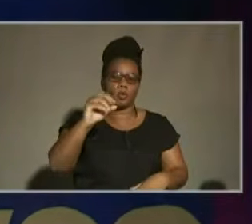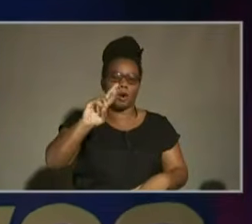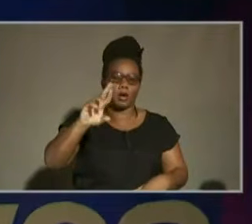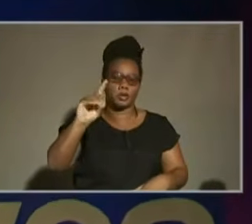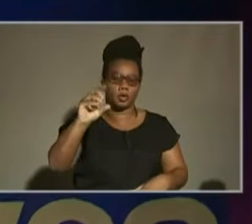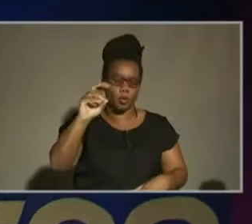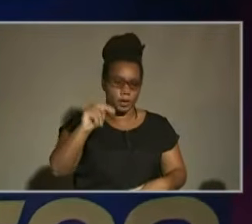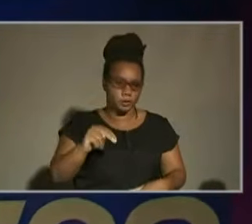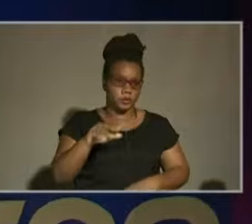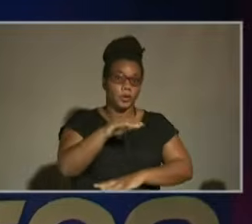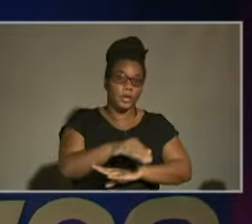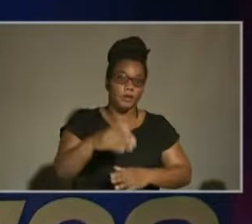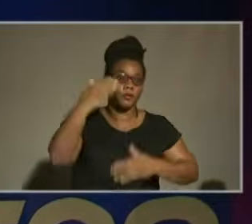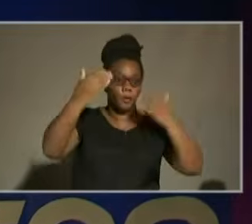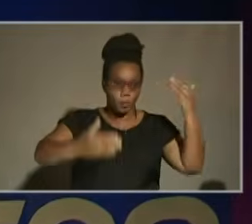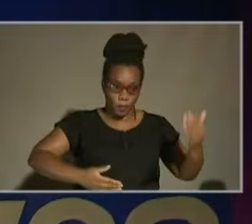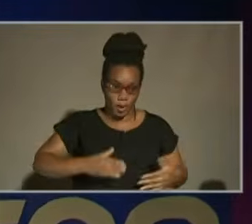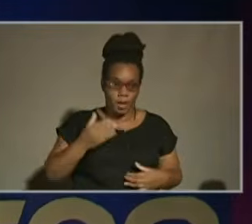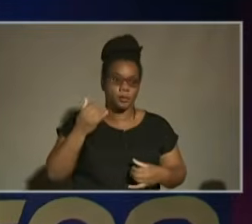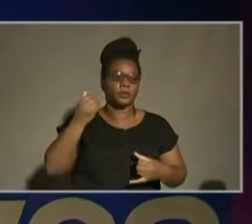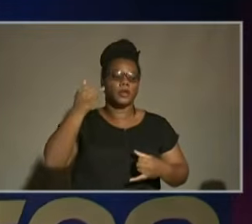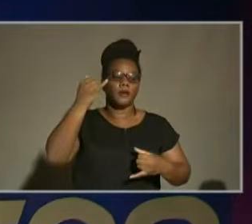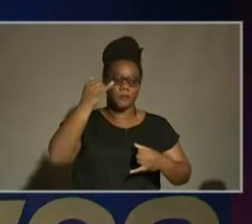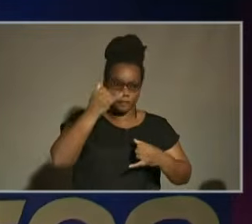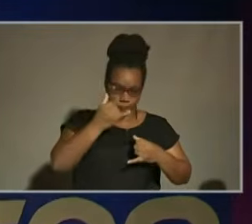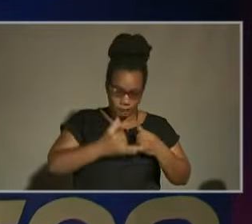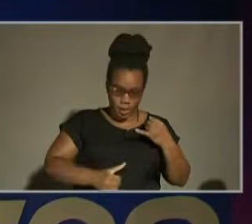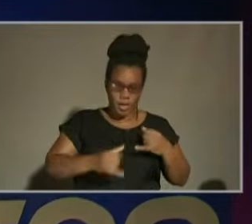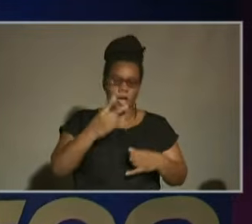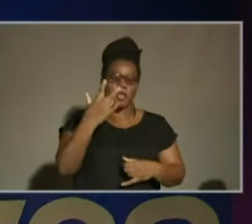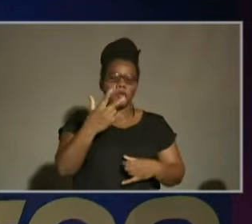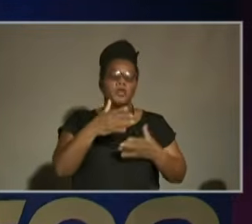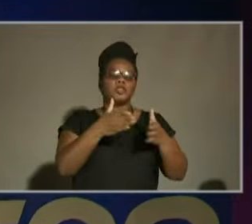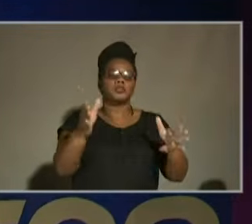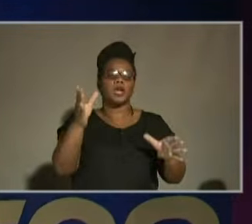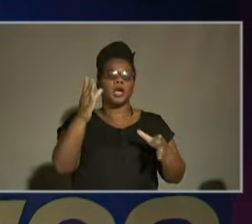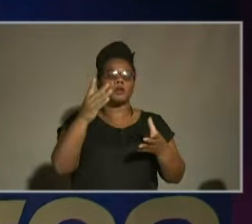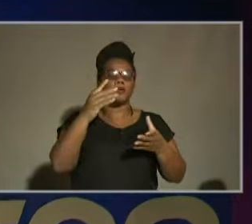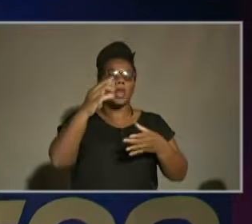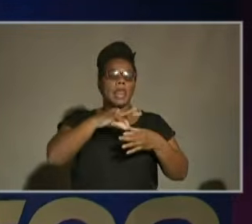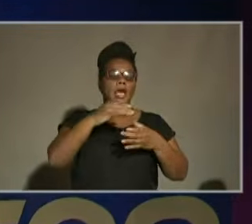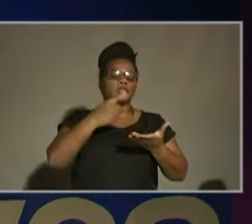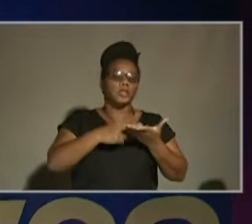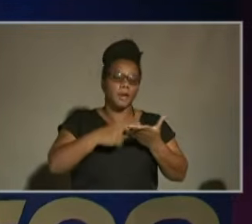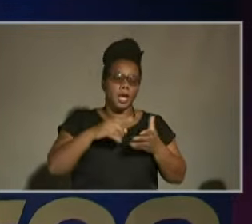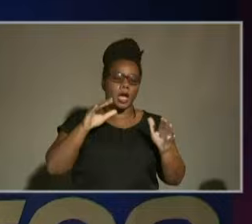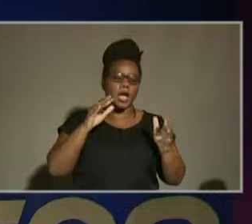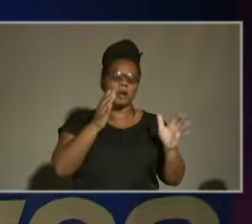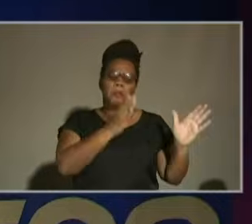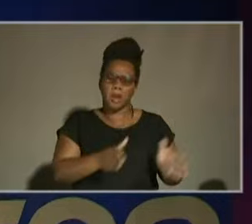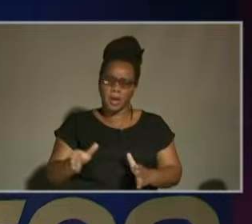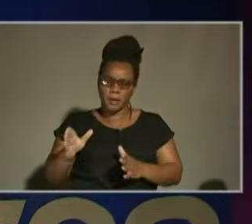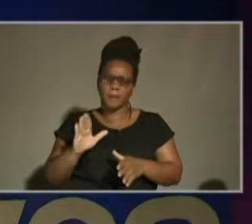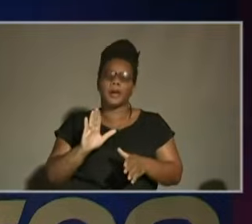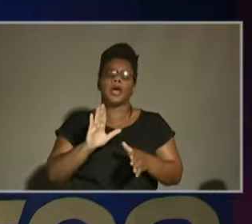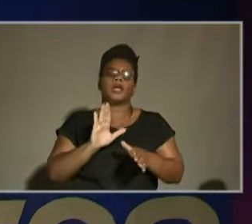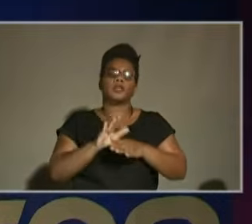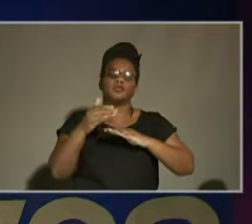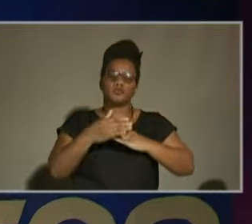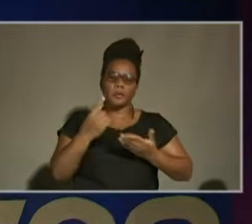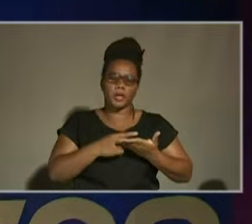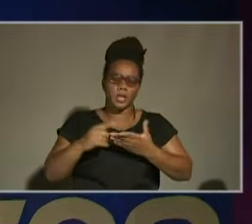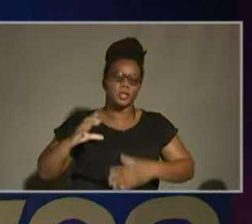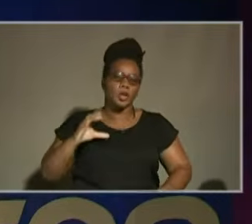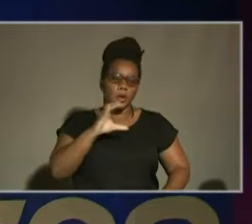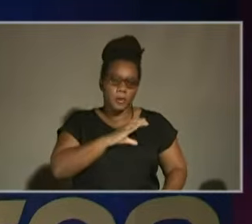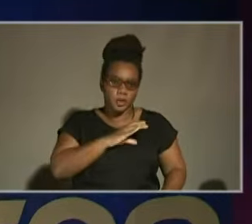Good evening. Welcome to the final of 3 general election debates organized by the Jamaica Debates Commission, staged before